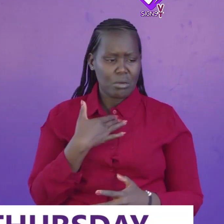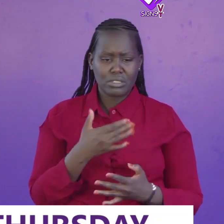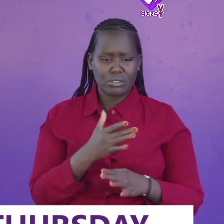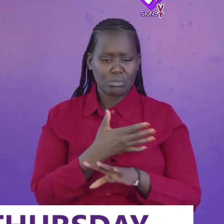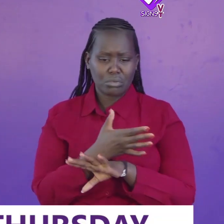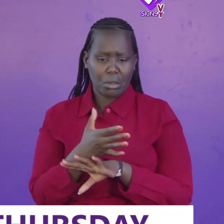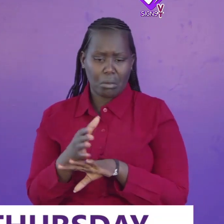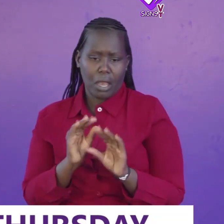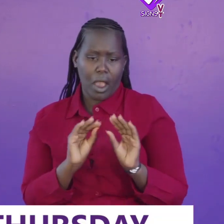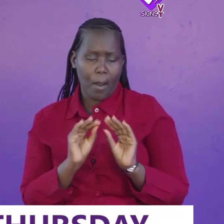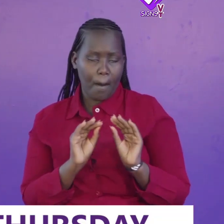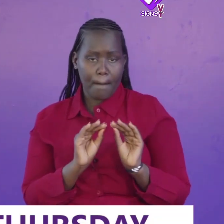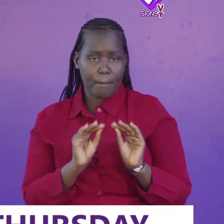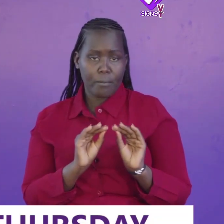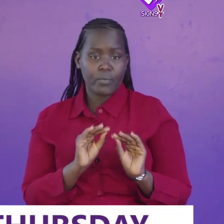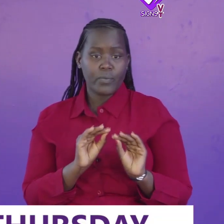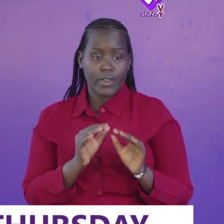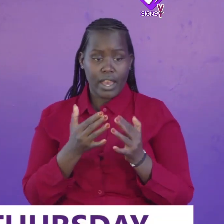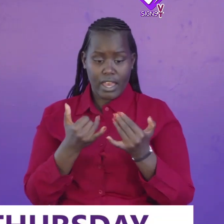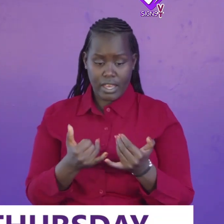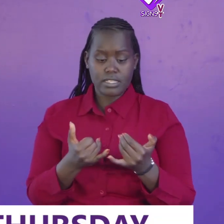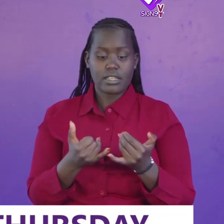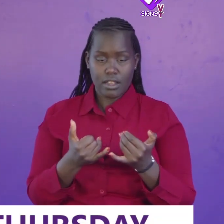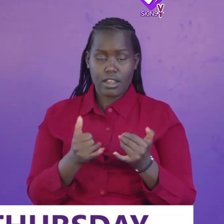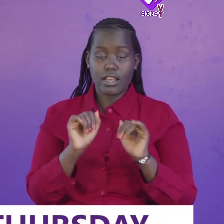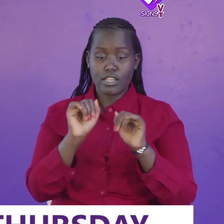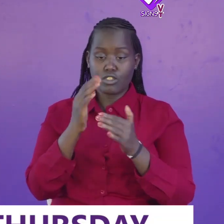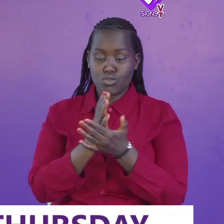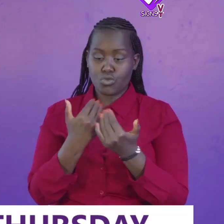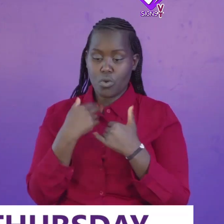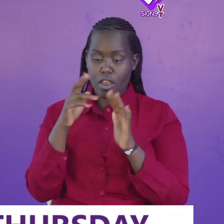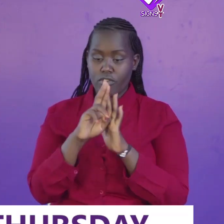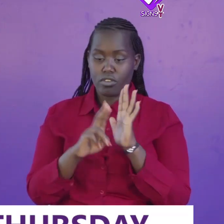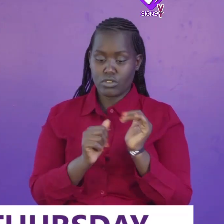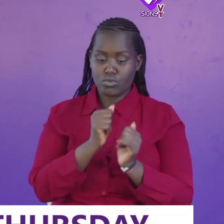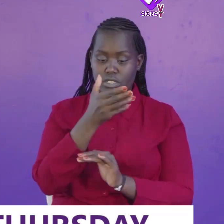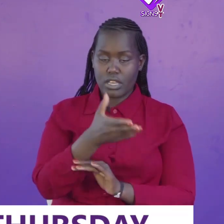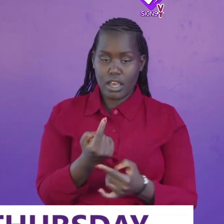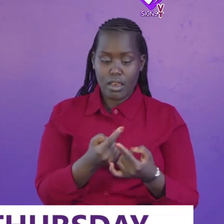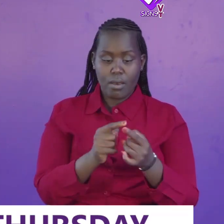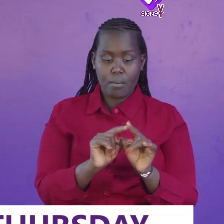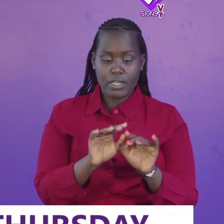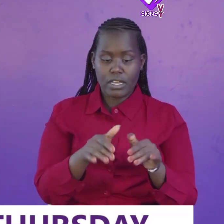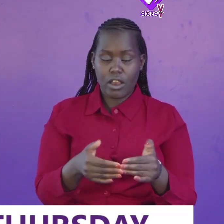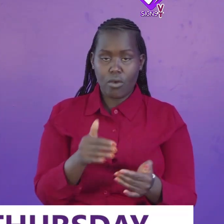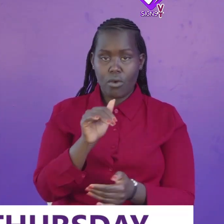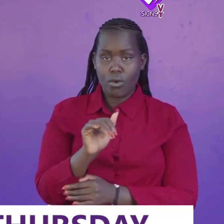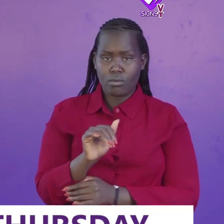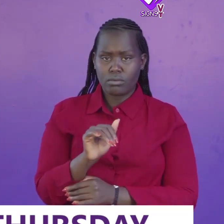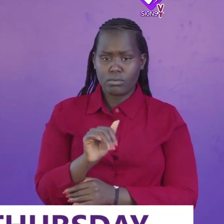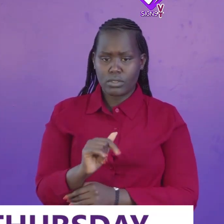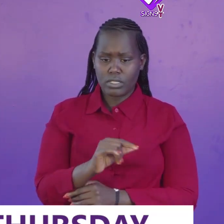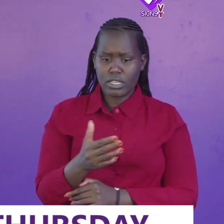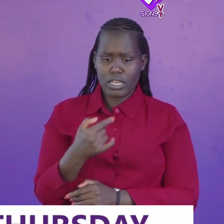Kweli. You know? There are rules that were there, but hata vile AG